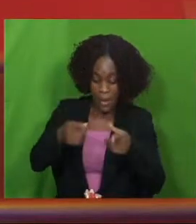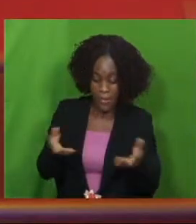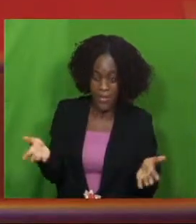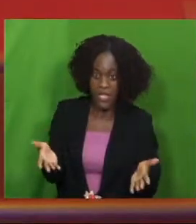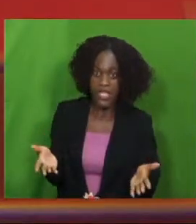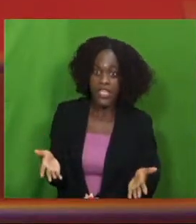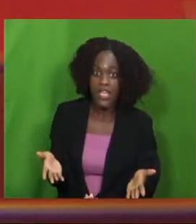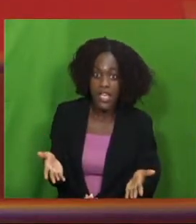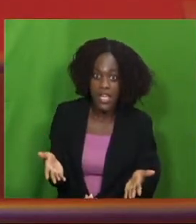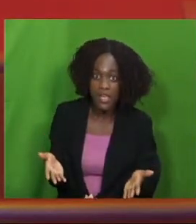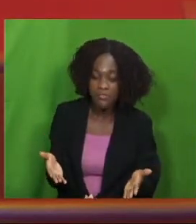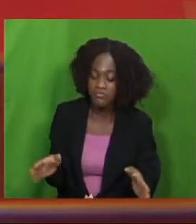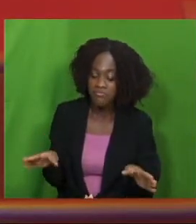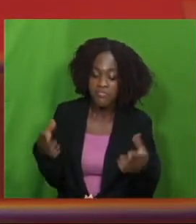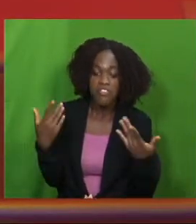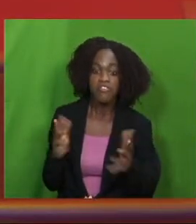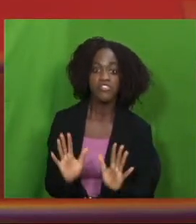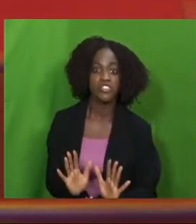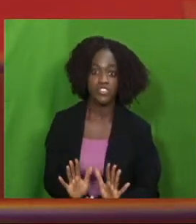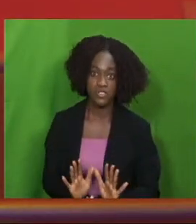a closed book.